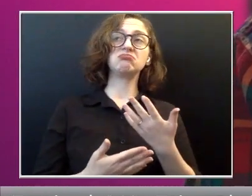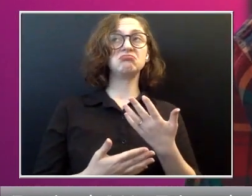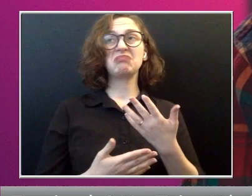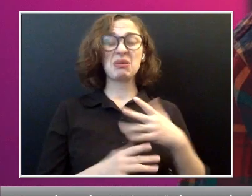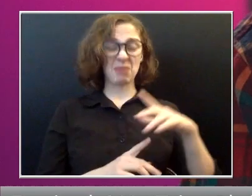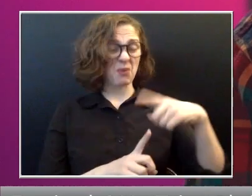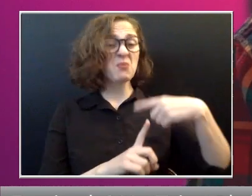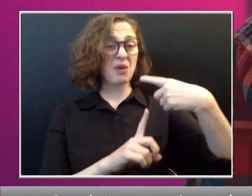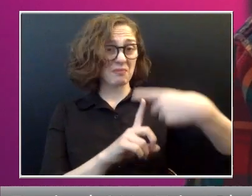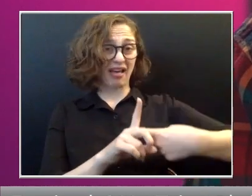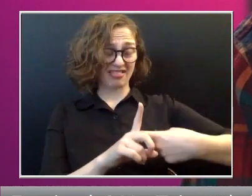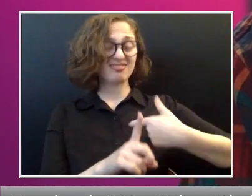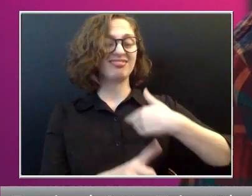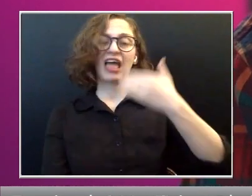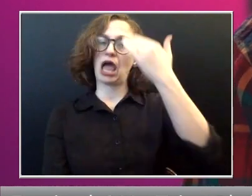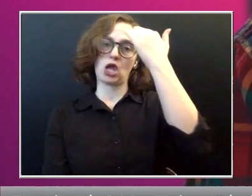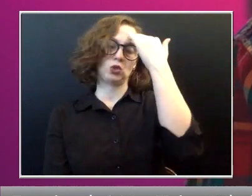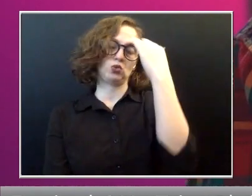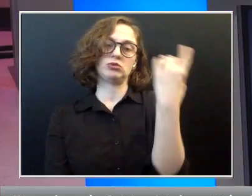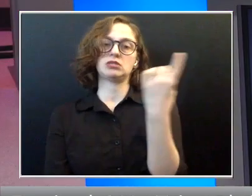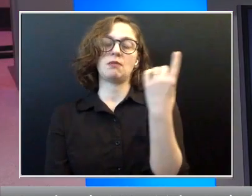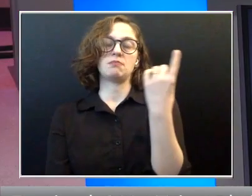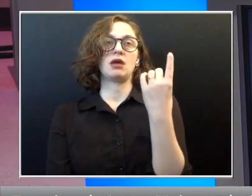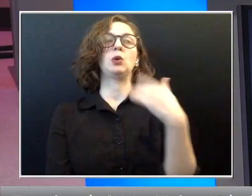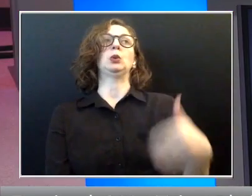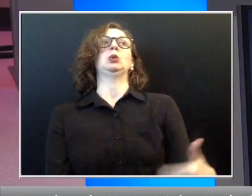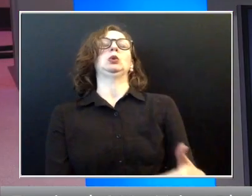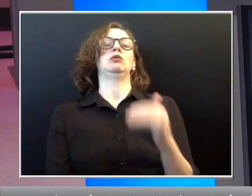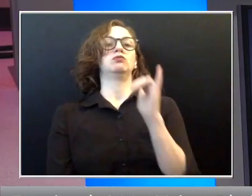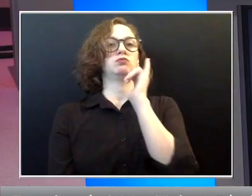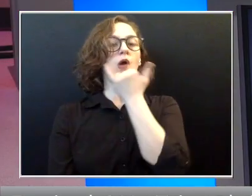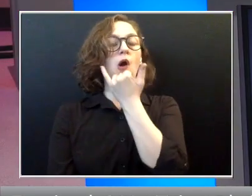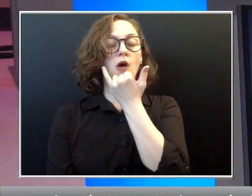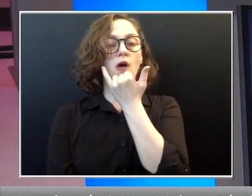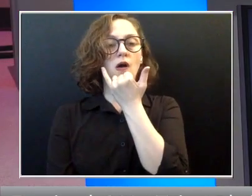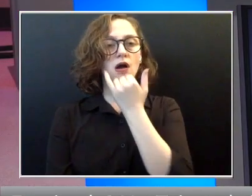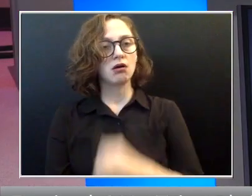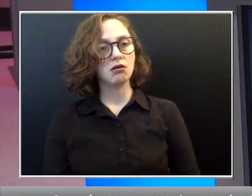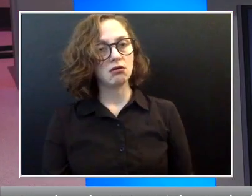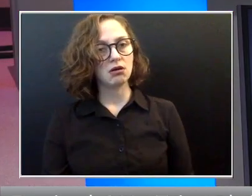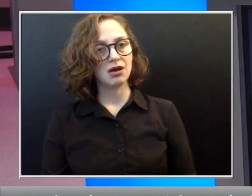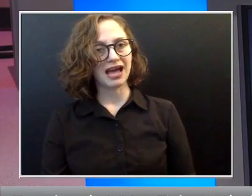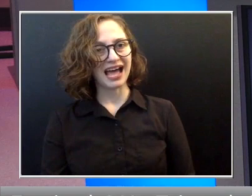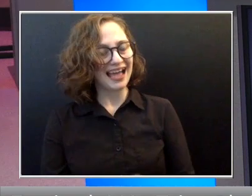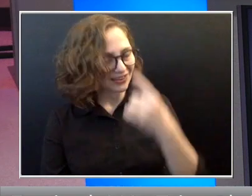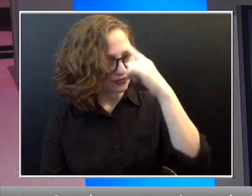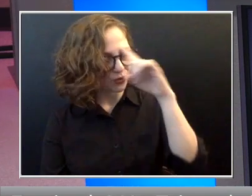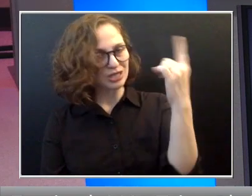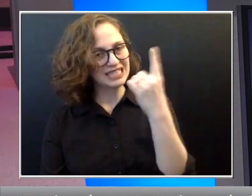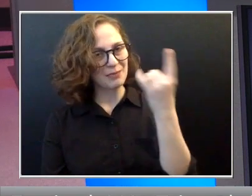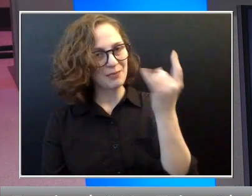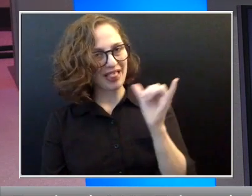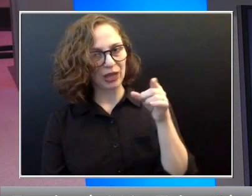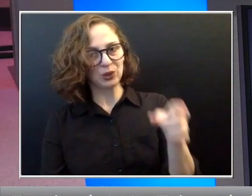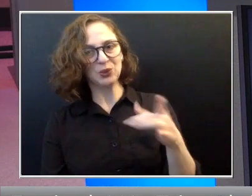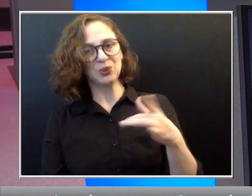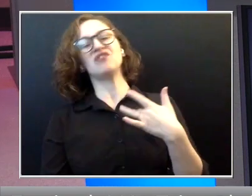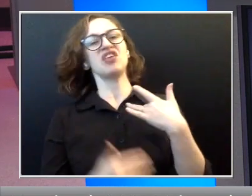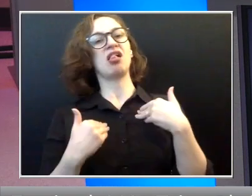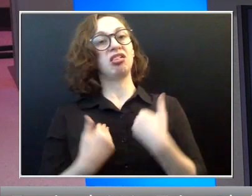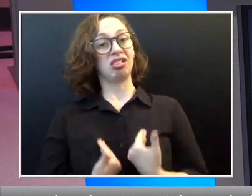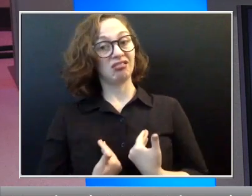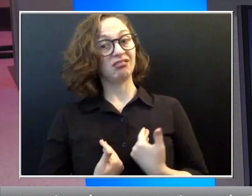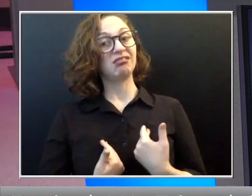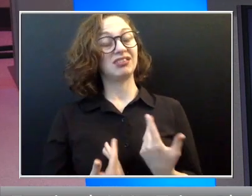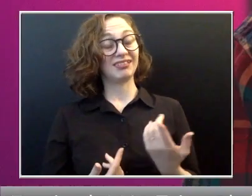that something was drastically wrong. And for a guy like you to be fatigued is something. Yeah. You're always up and at 'em. But